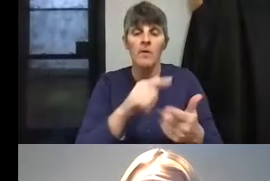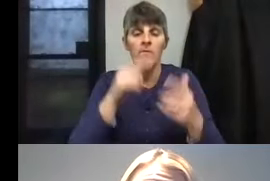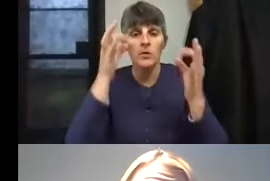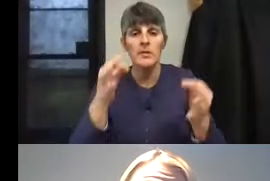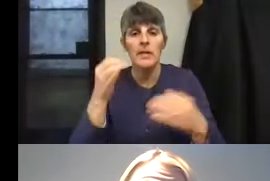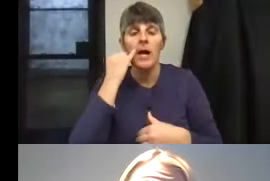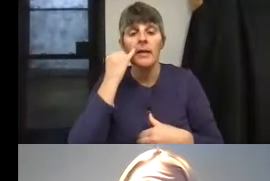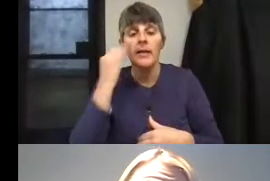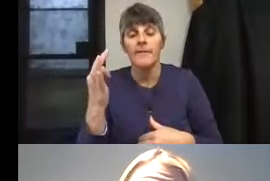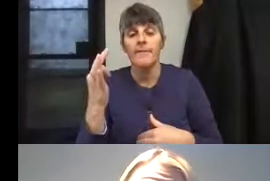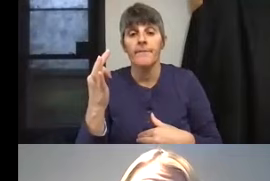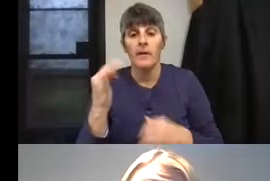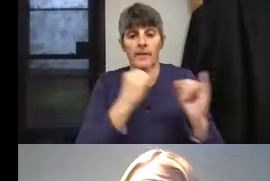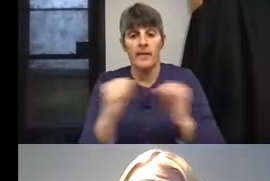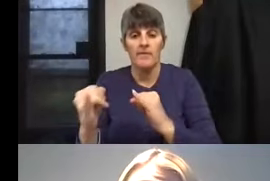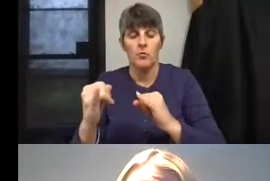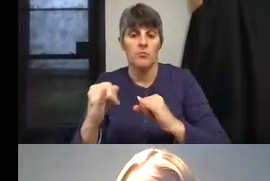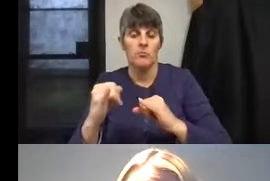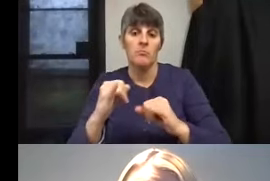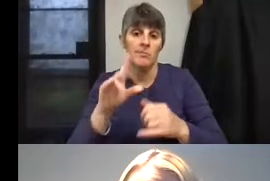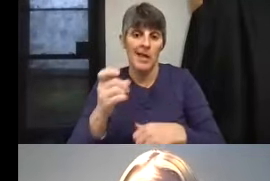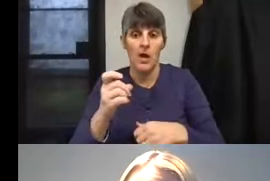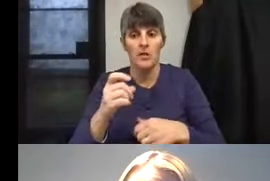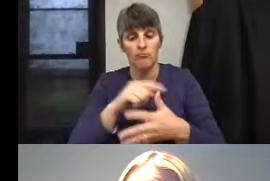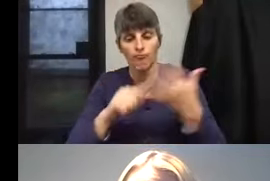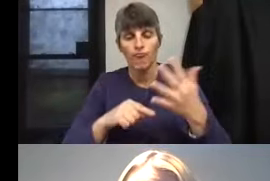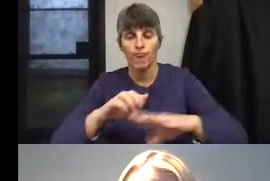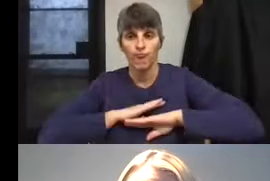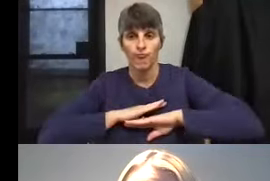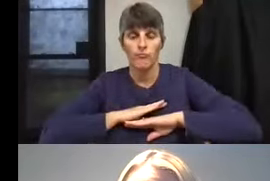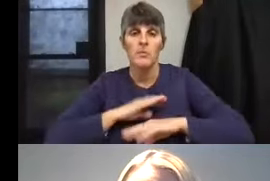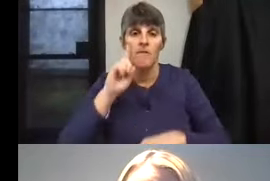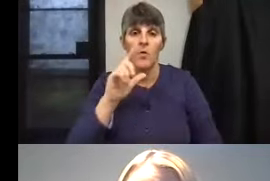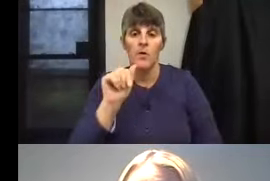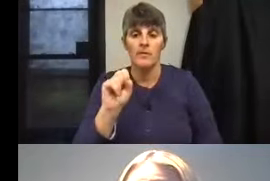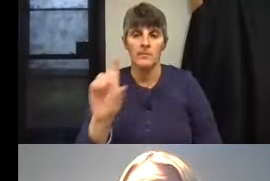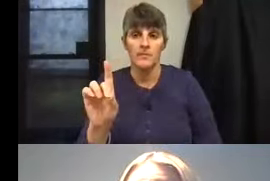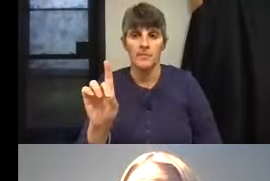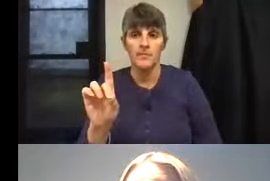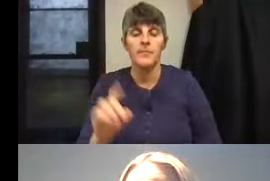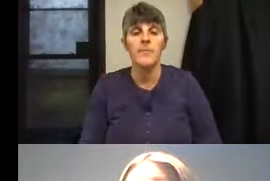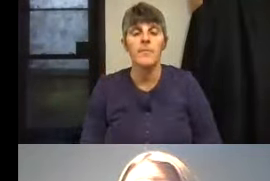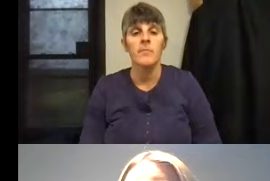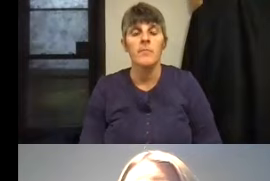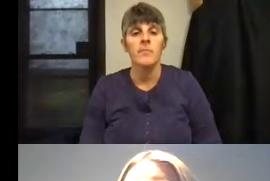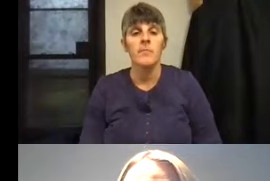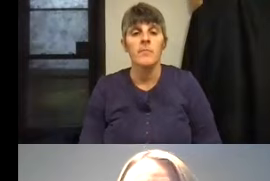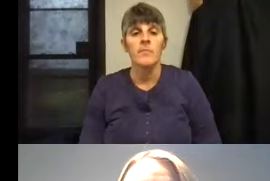whether the individual meets diagnostic criteria for autism spectrum disorder. I